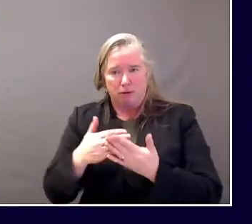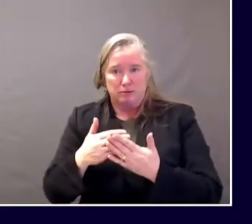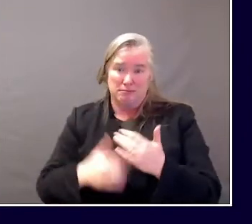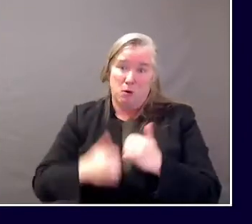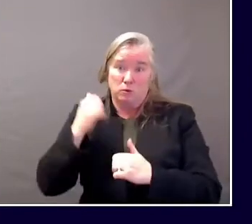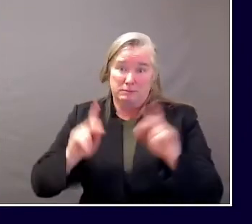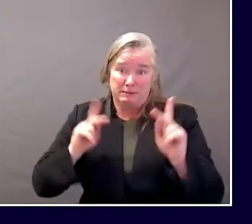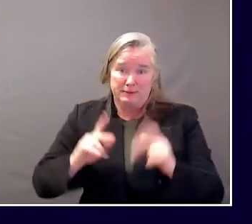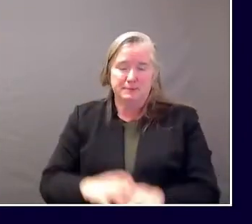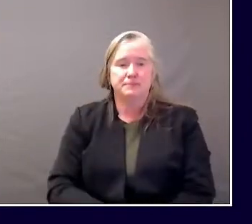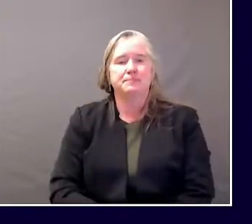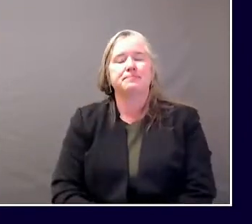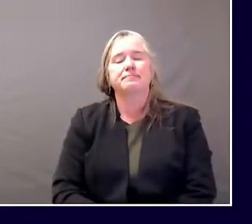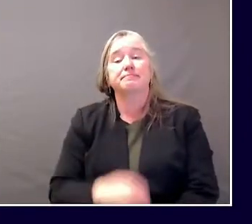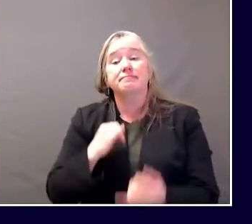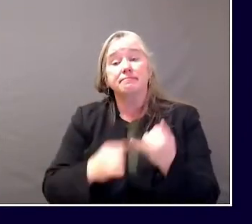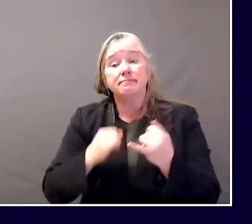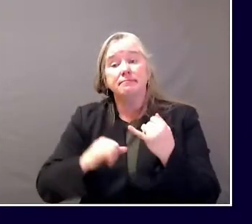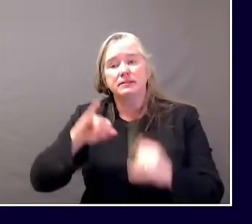to Jackie Mundry at News Center.